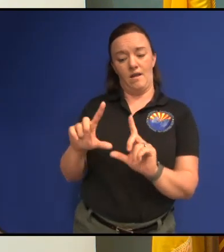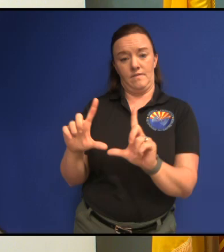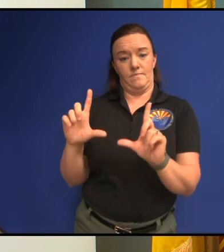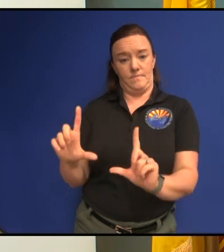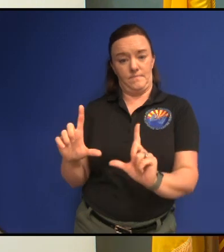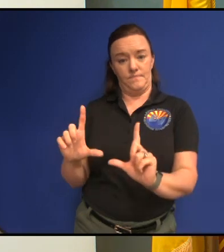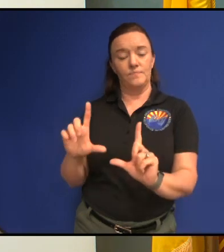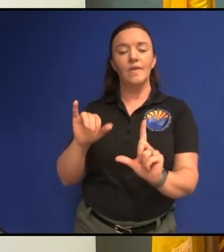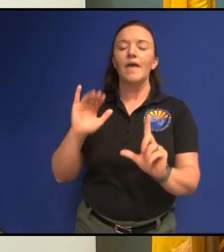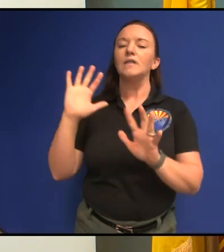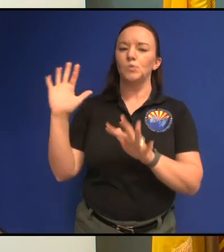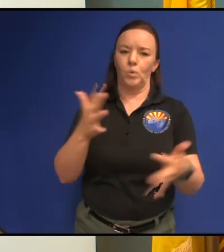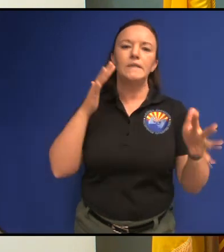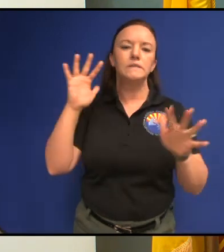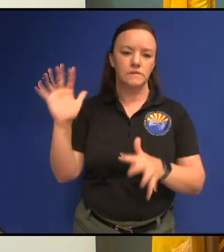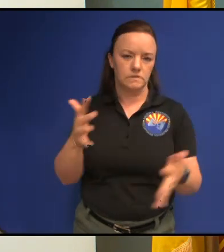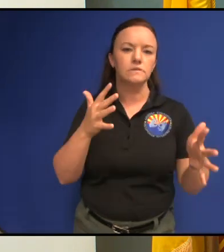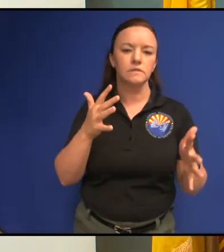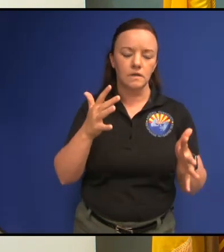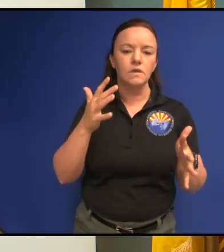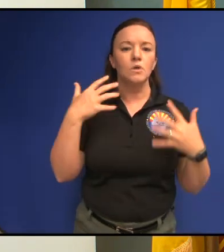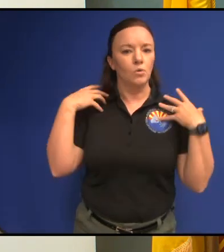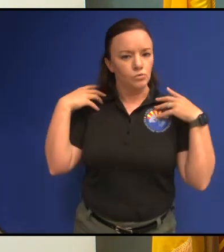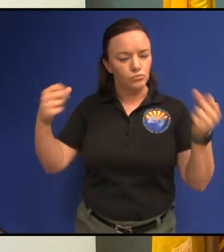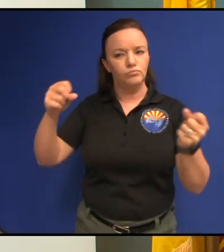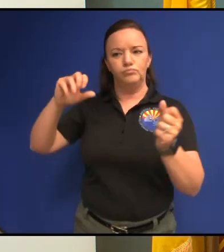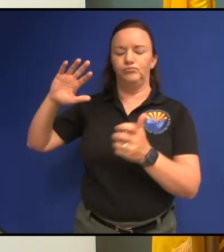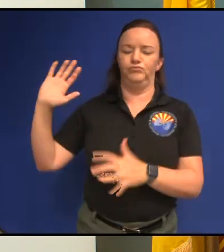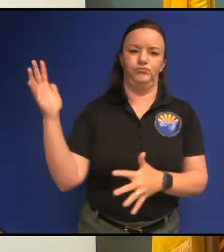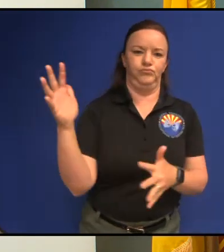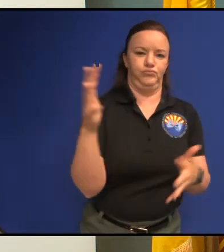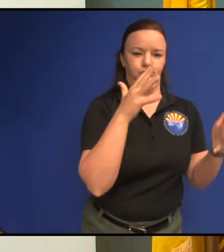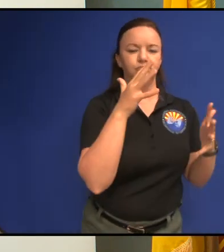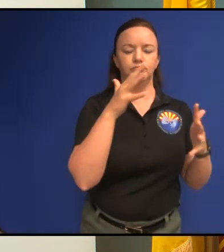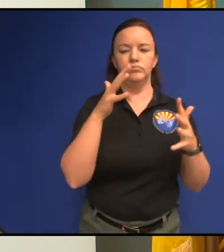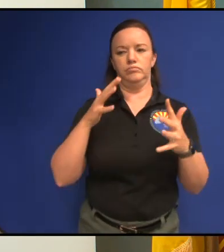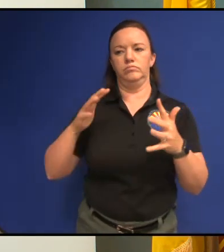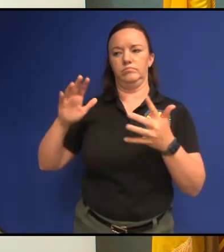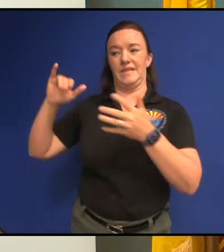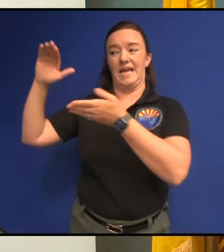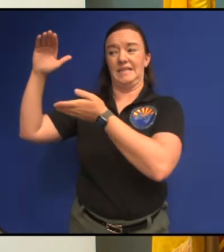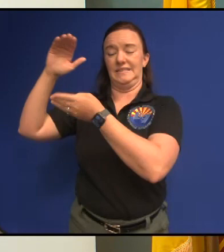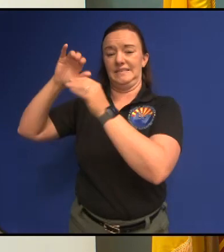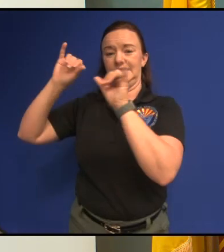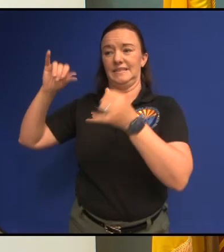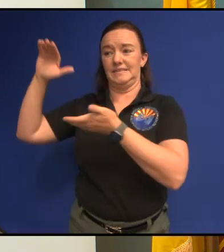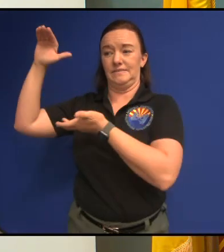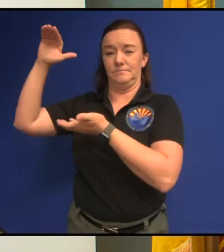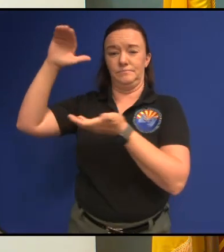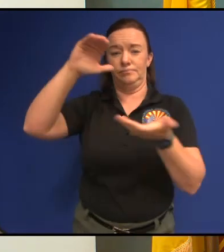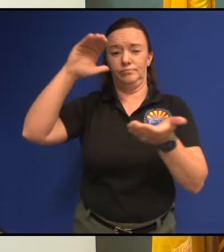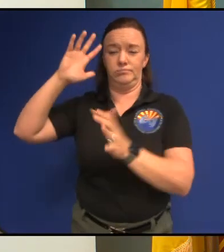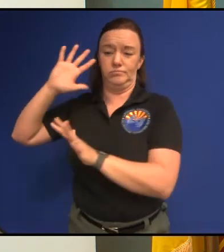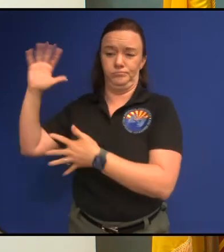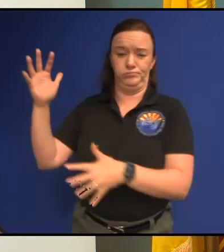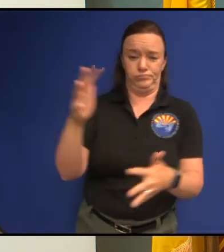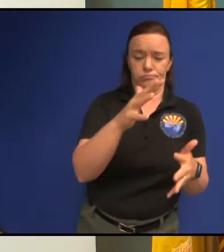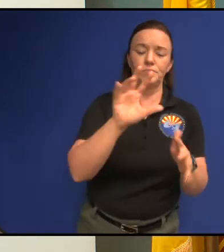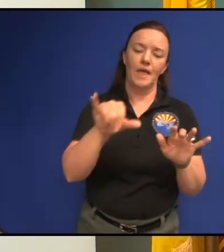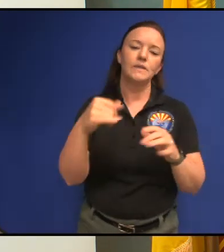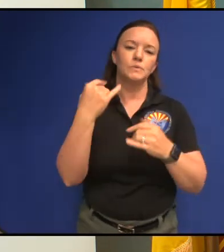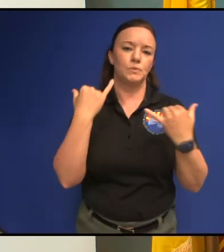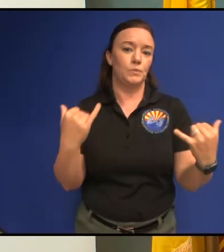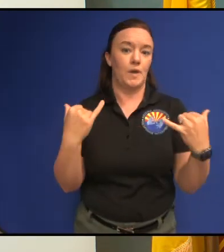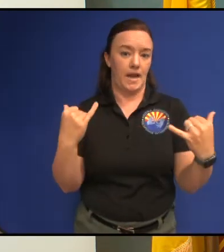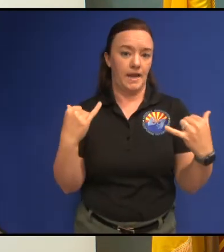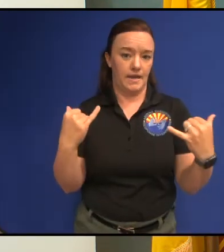That is our wind, so we're seeing really strong winds ahead of this system as it moves over the Great Basin. That's what we're seeing today. That's